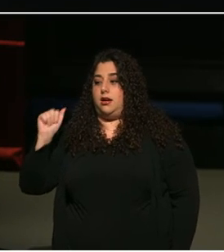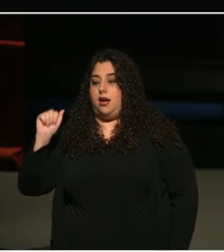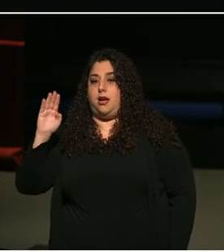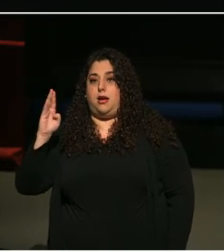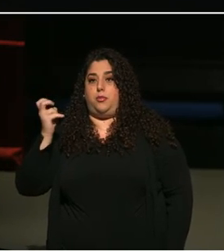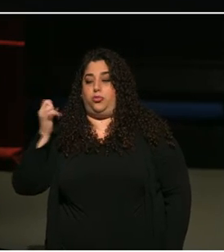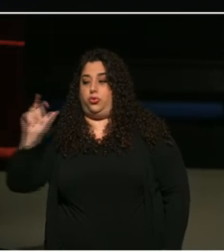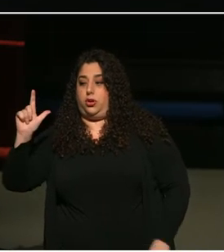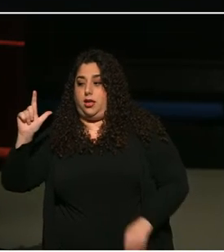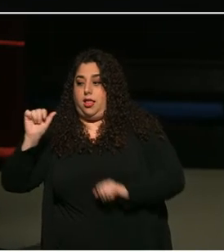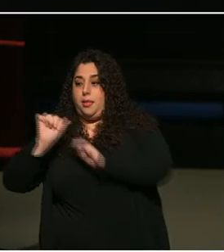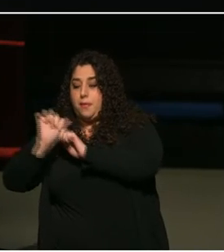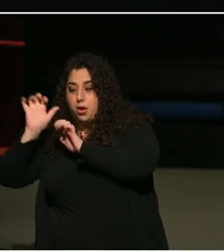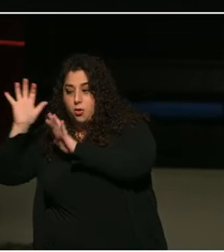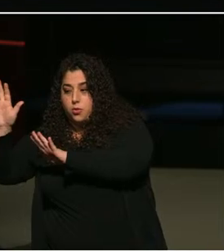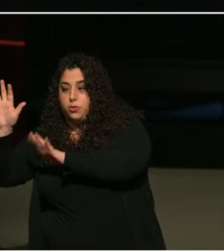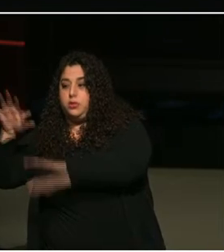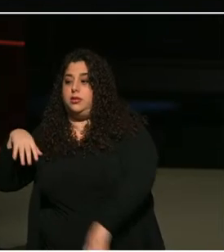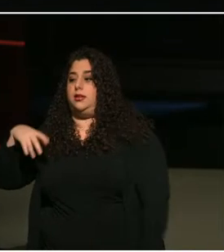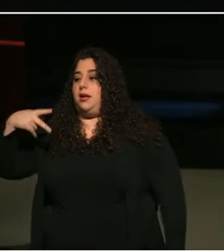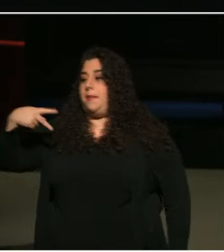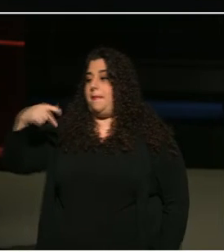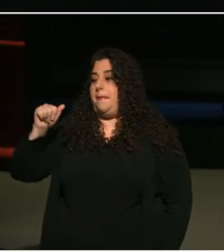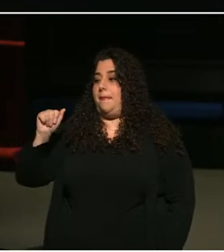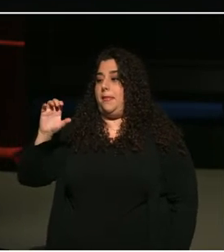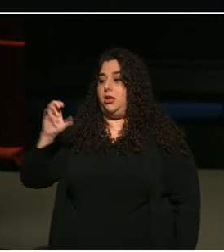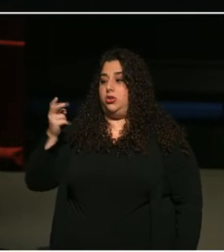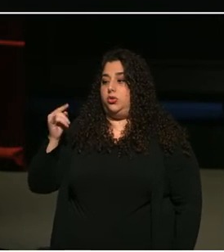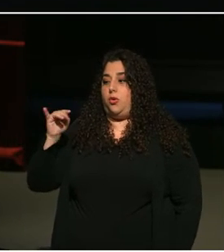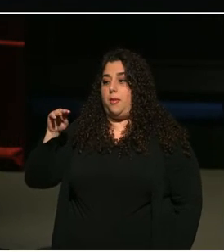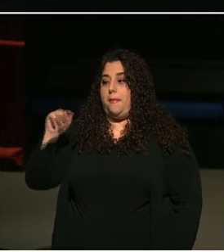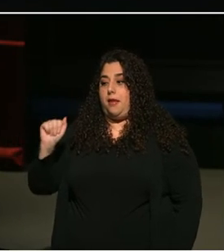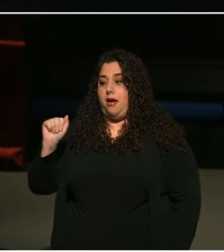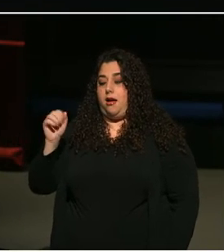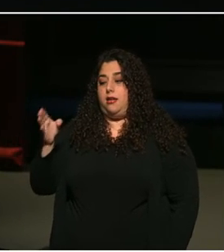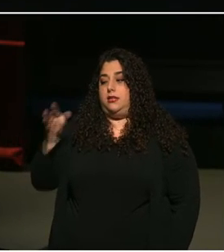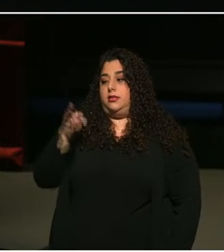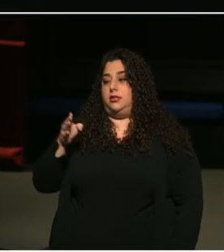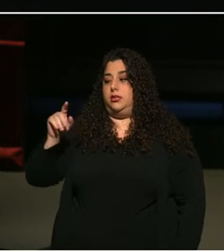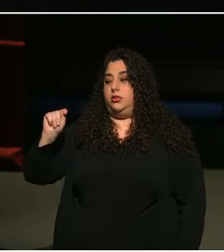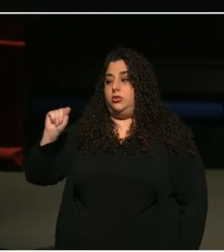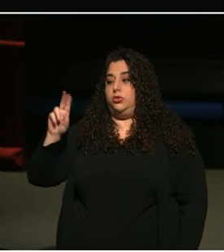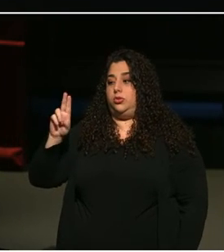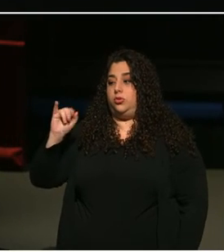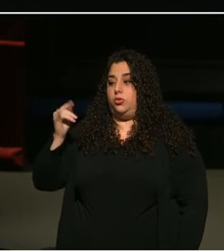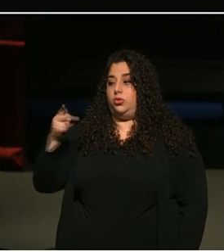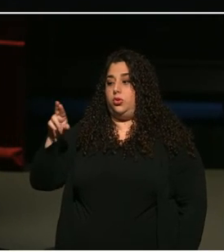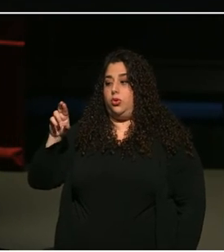You may recognize these as Tahanga, Kawenga, and Pacoima.